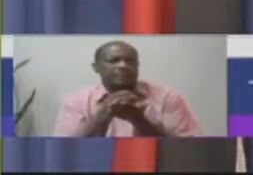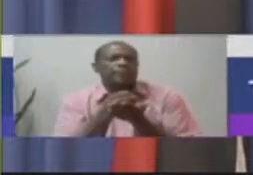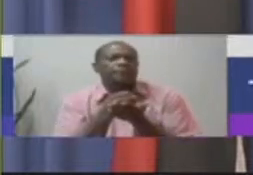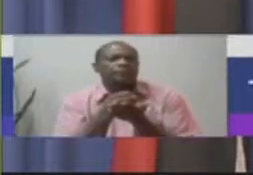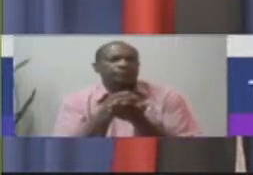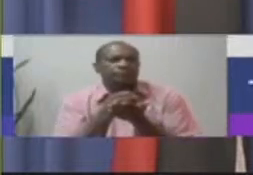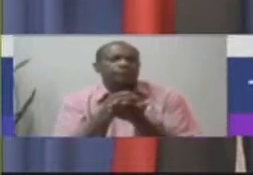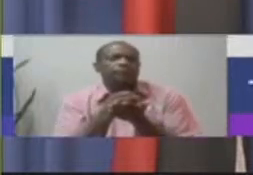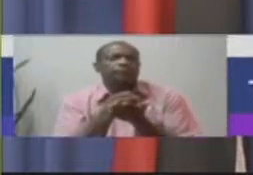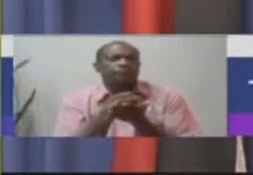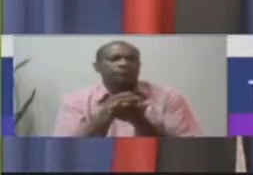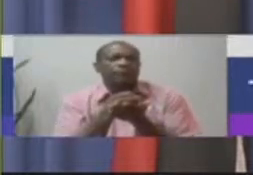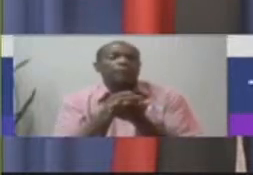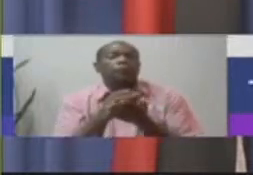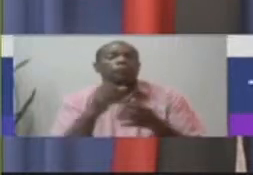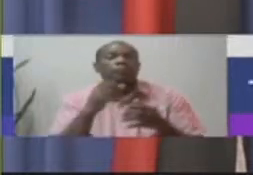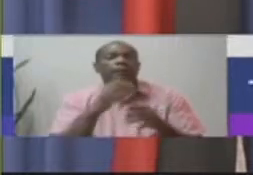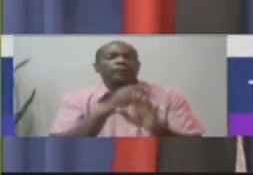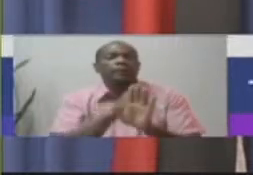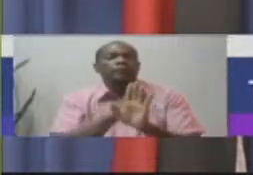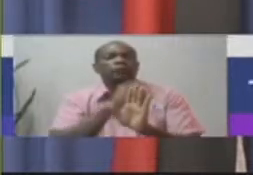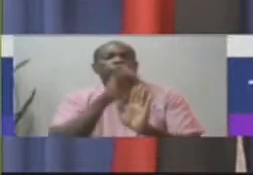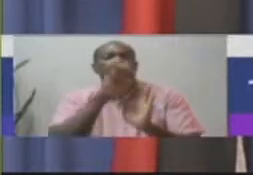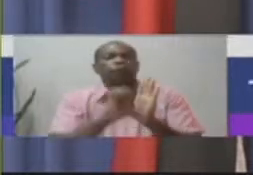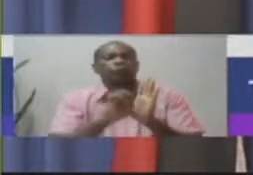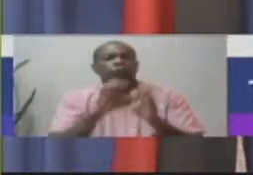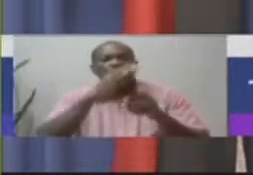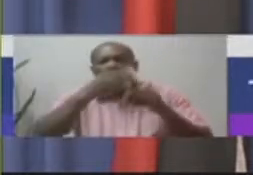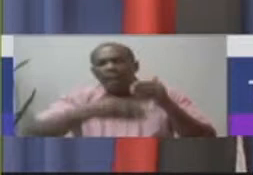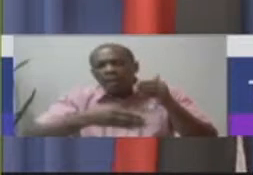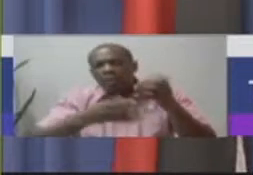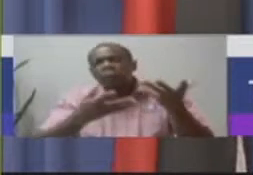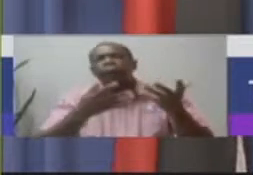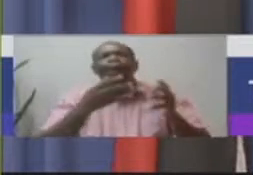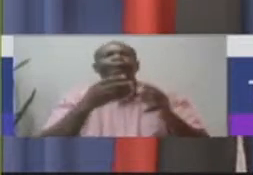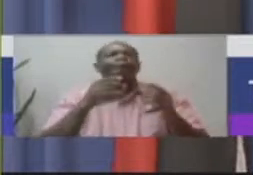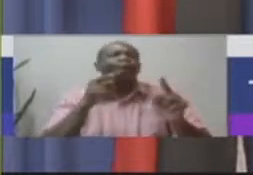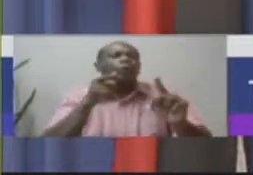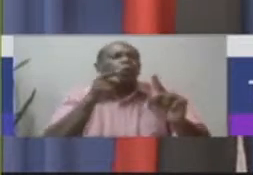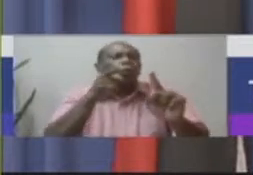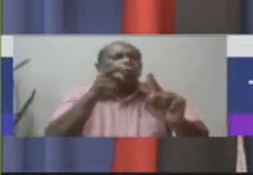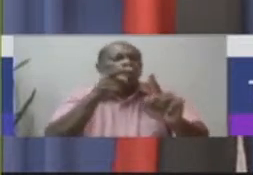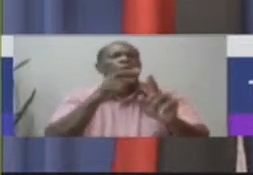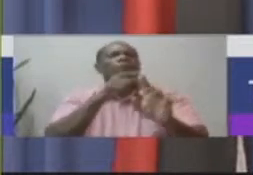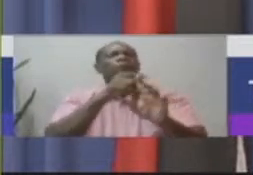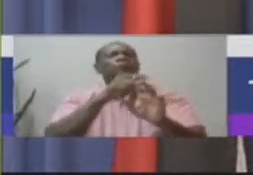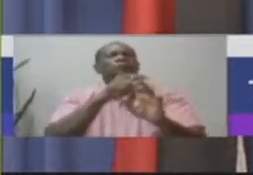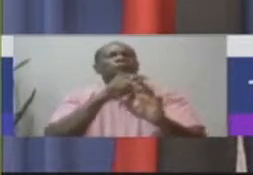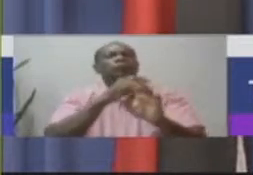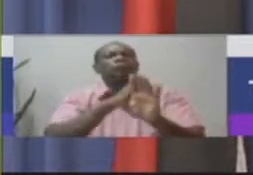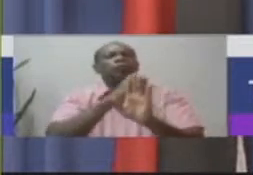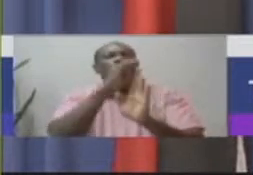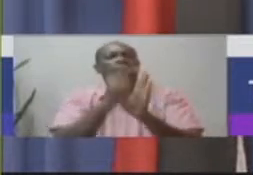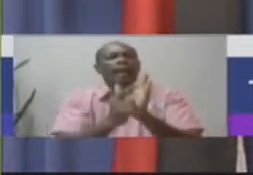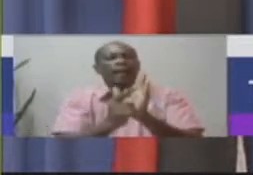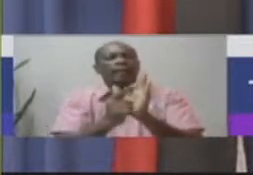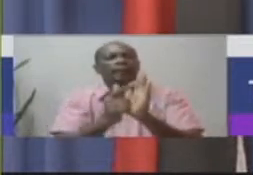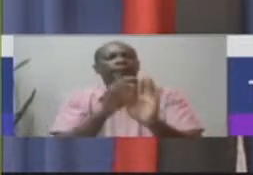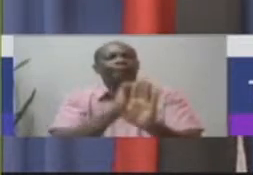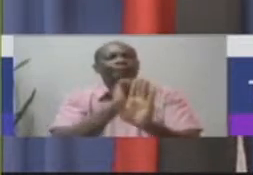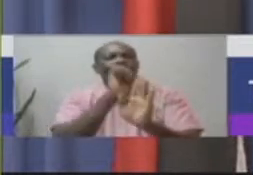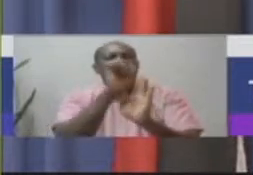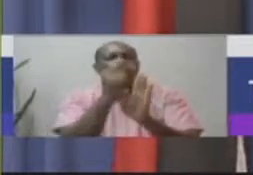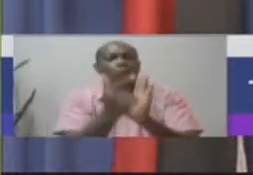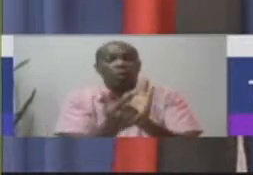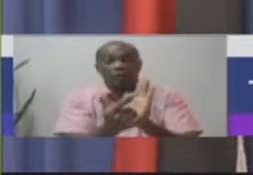June, and we are looking towards the period of July, August. And much of what we